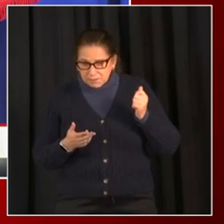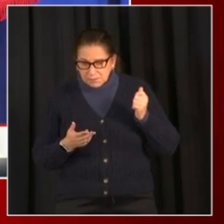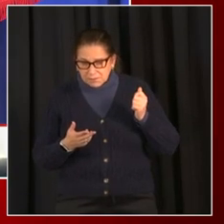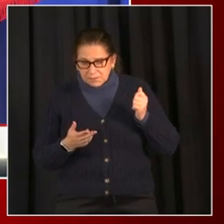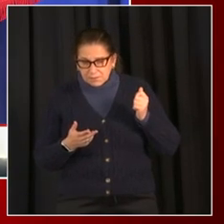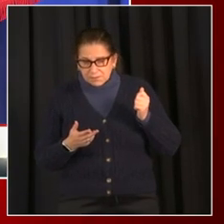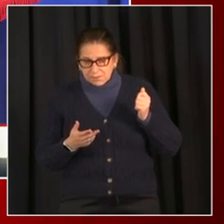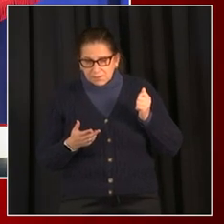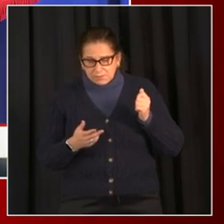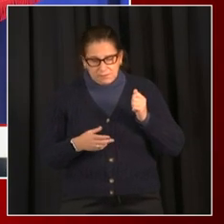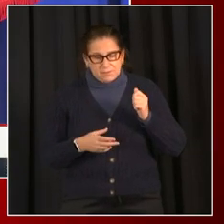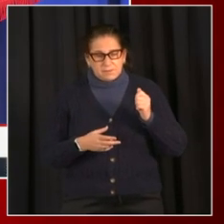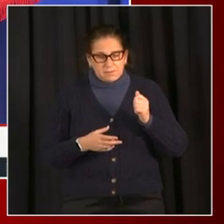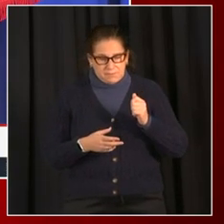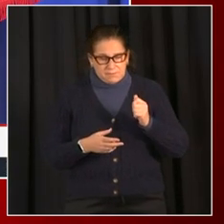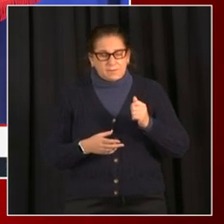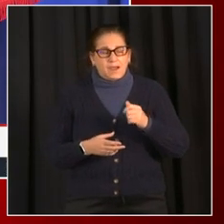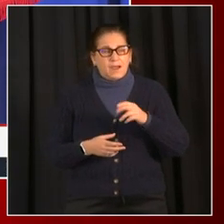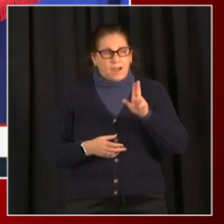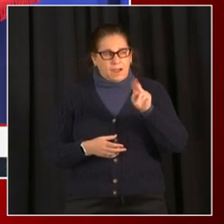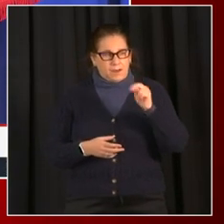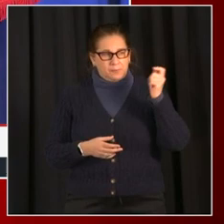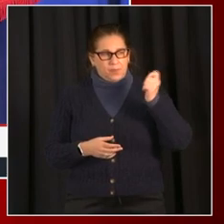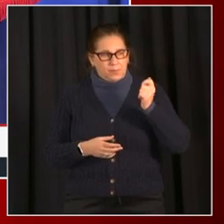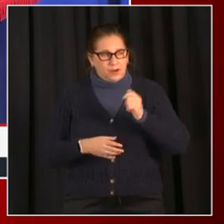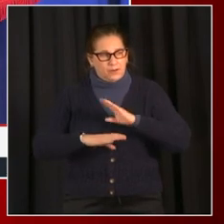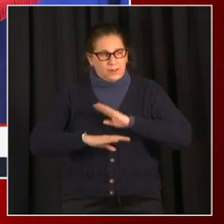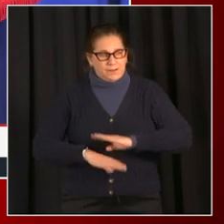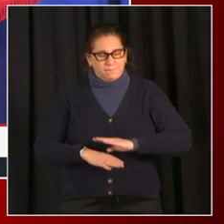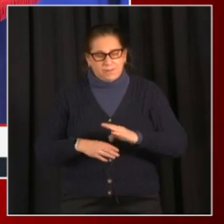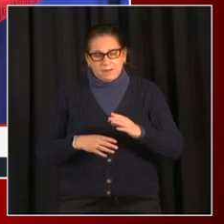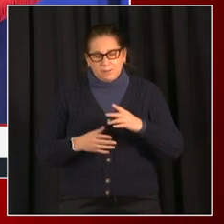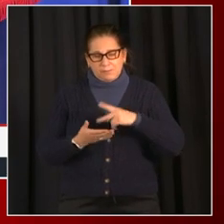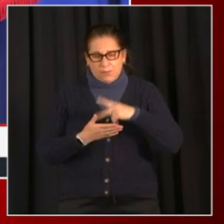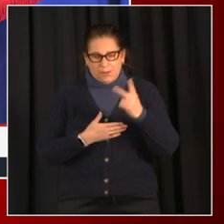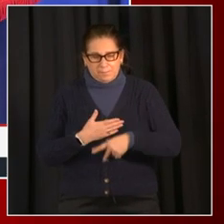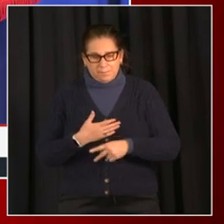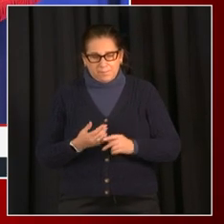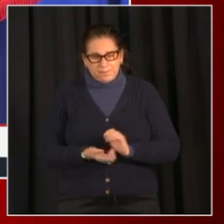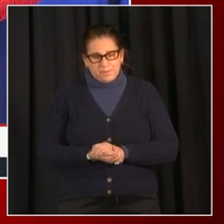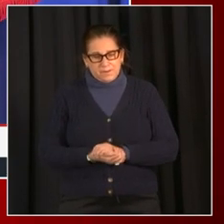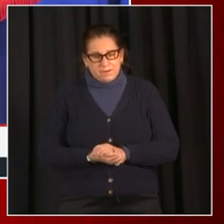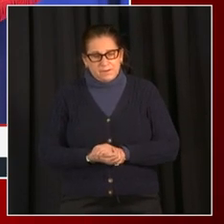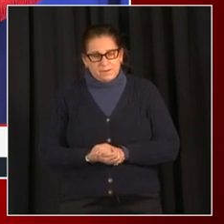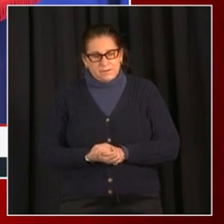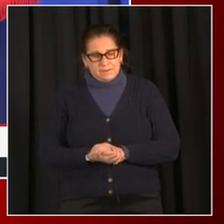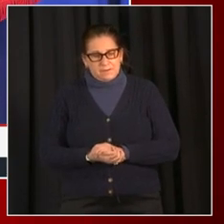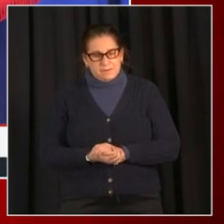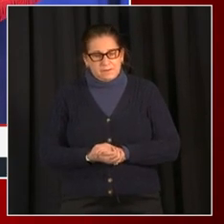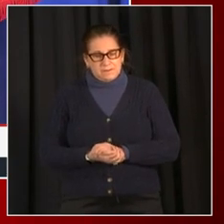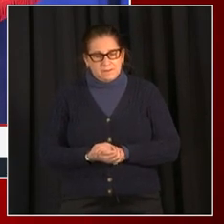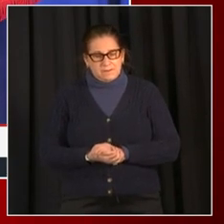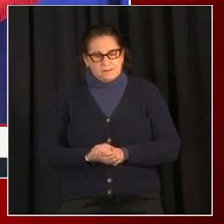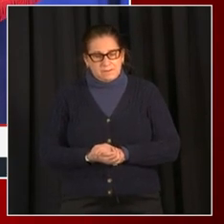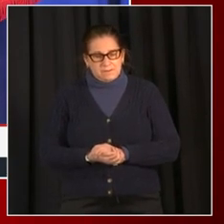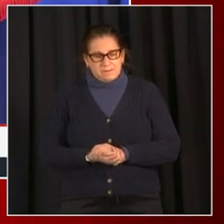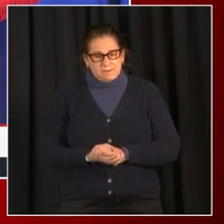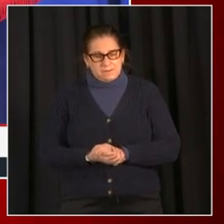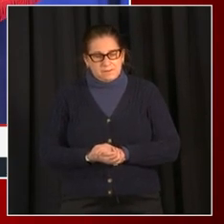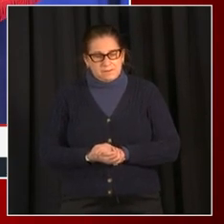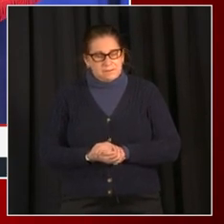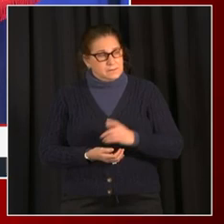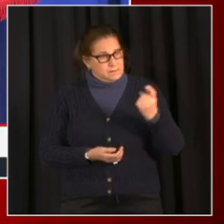Does Congress's new program affect that in terms of the $600 people are supposed to get? It will not. So what